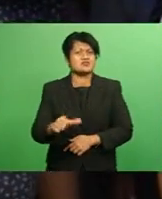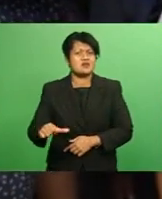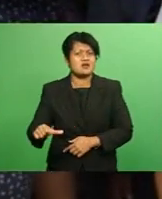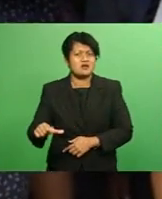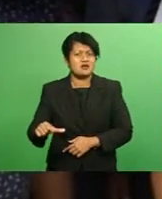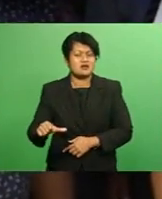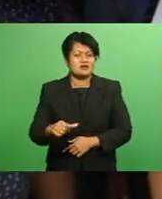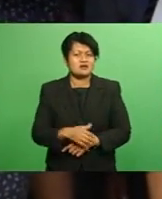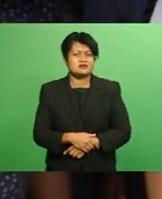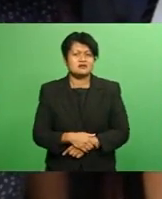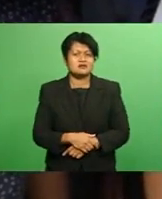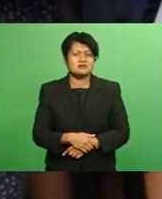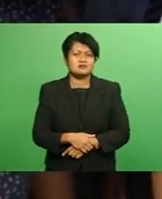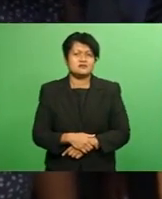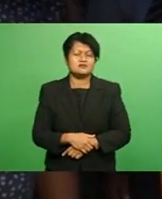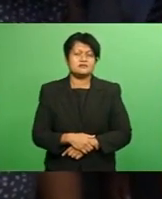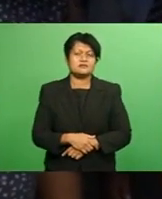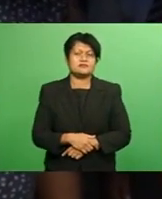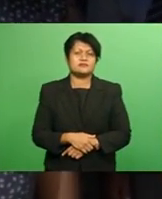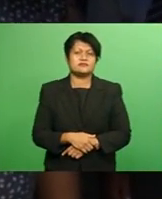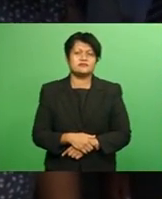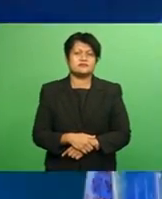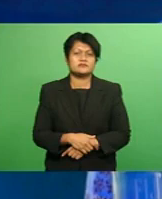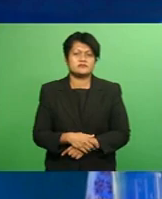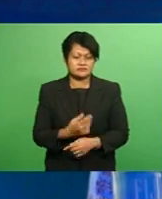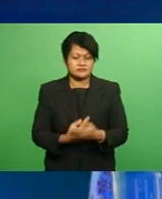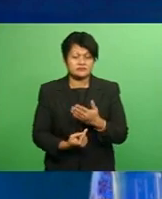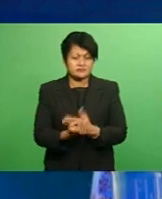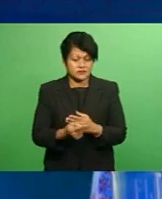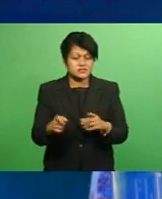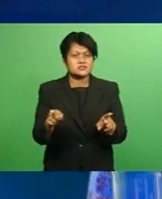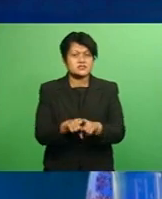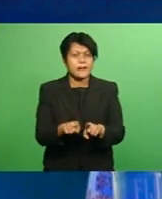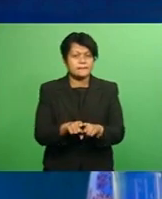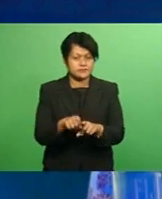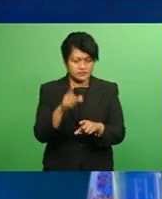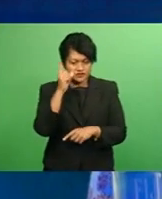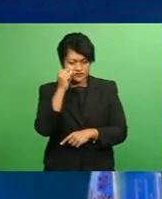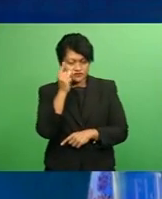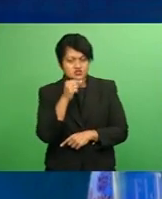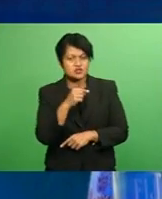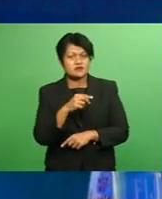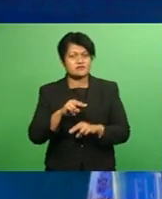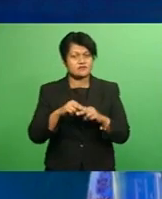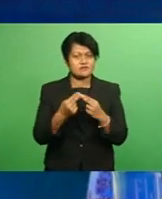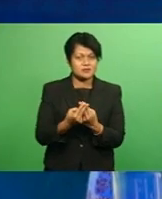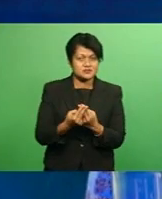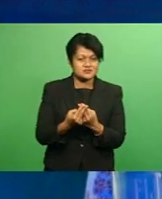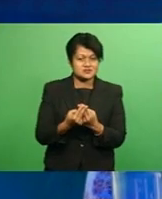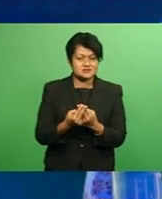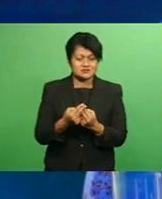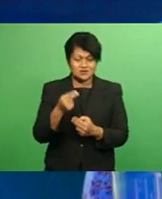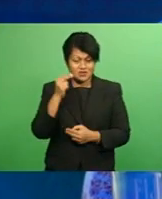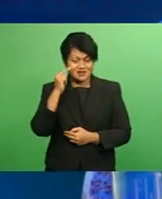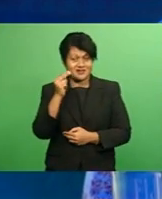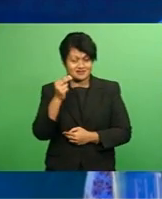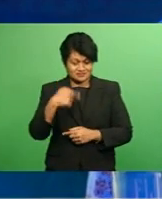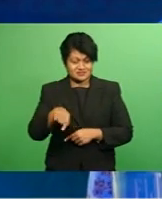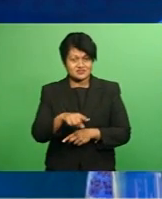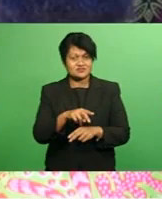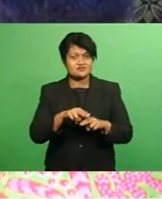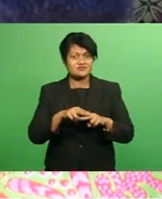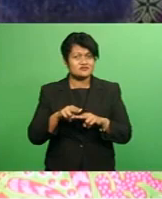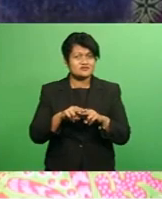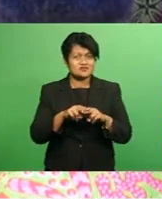up in the dinner tables of Fijian families. And our national appetite for rice is steadily